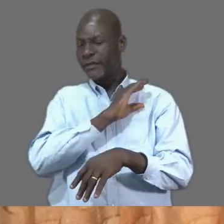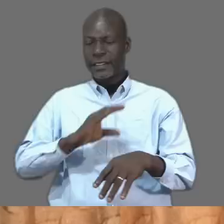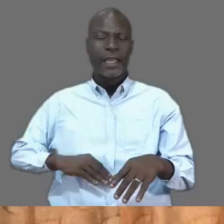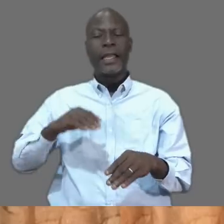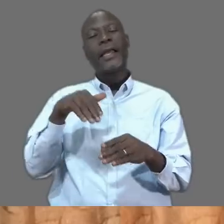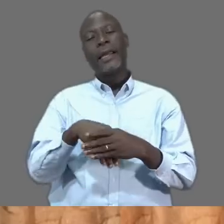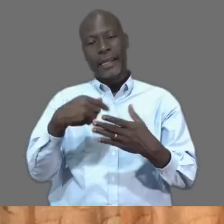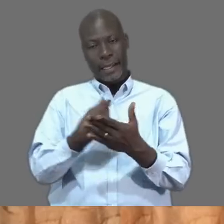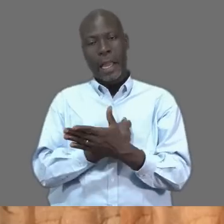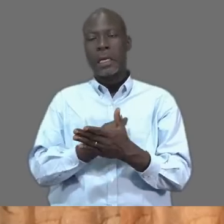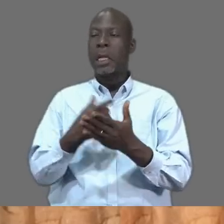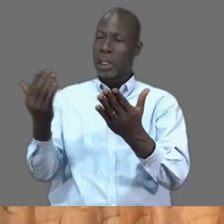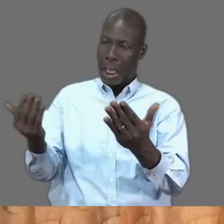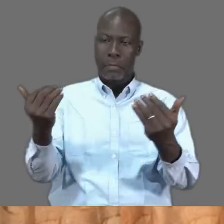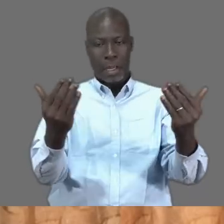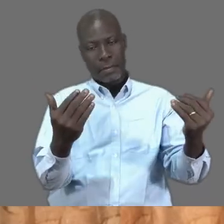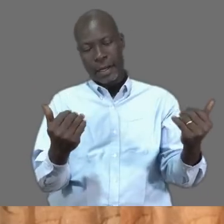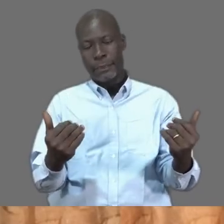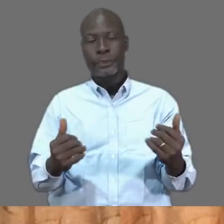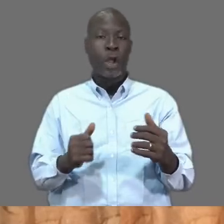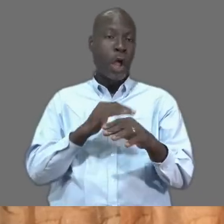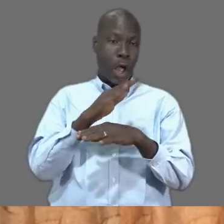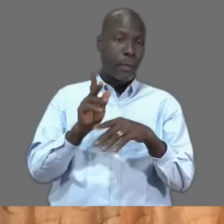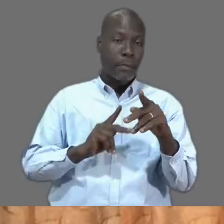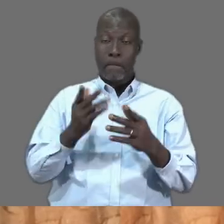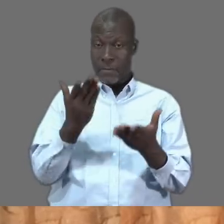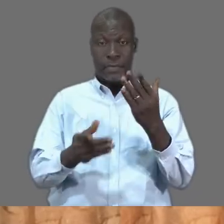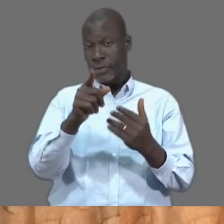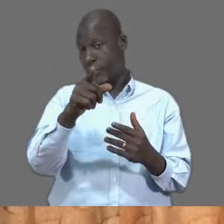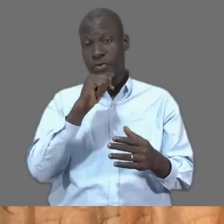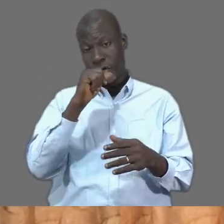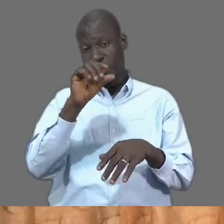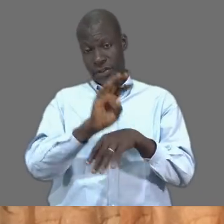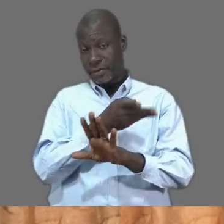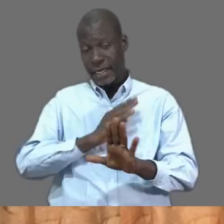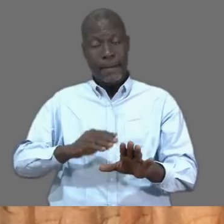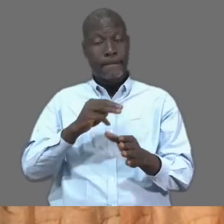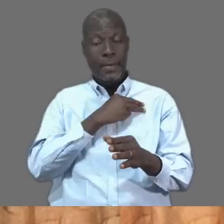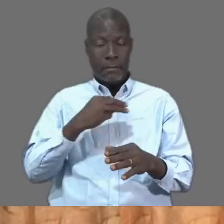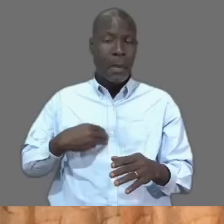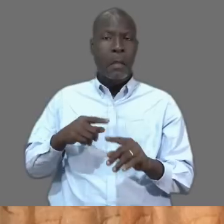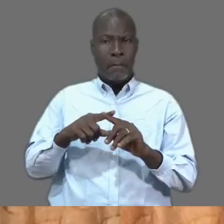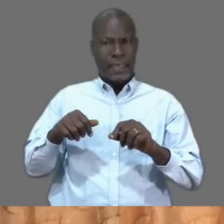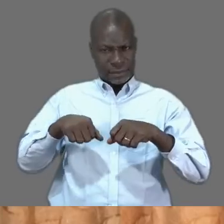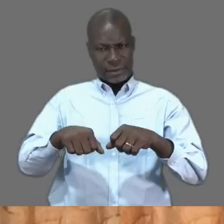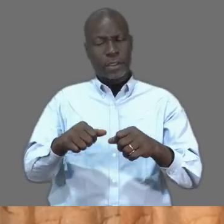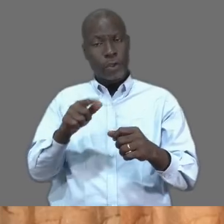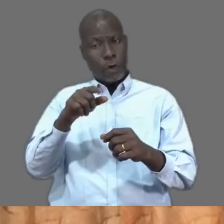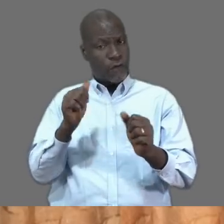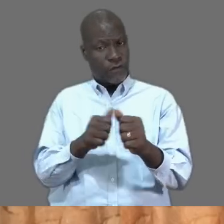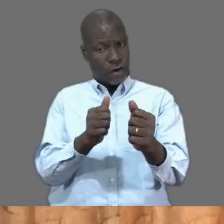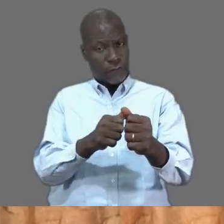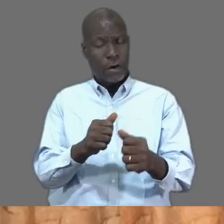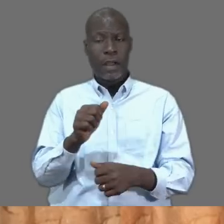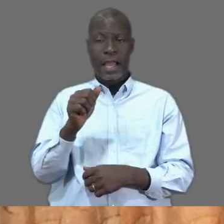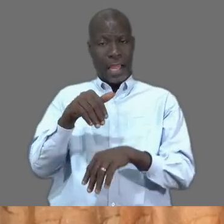biara obetumi no bra ane obi a wonko Church of Christ nanso so e bia wo follow me ewo